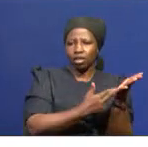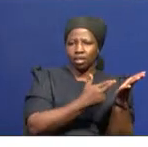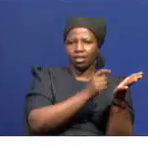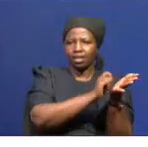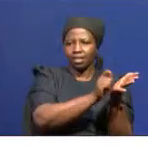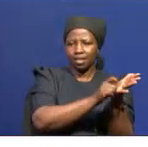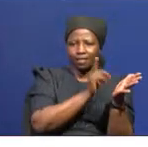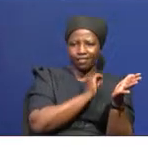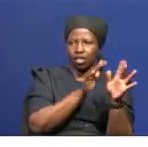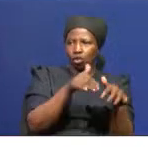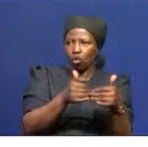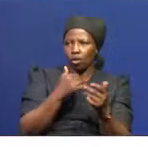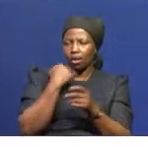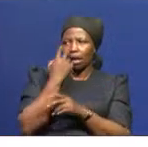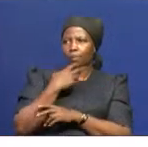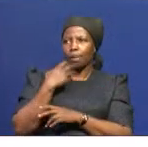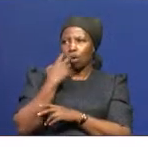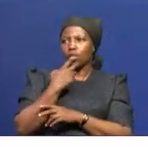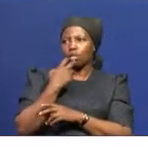secondly,